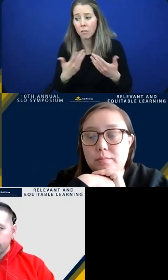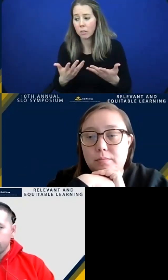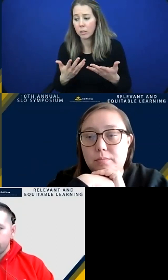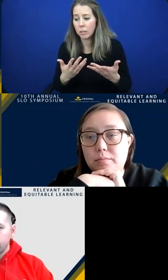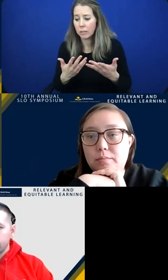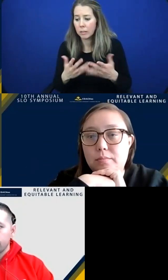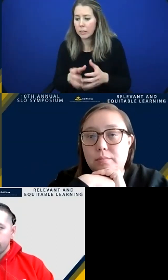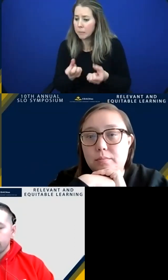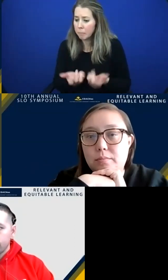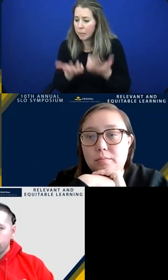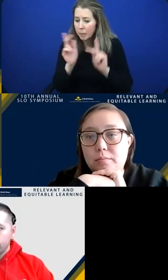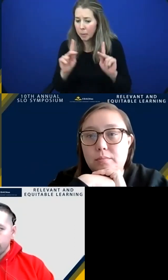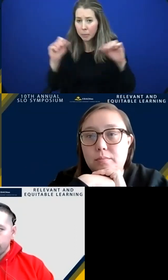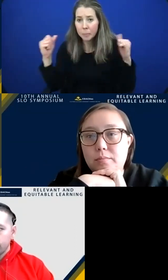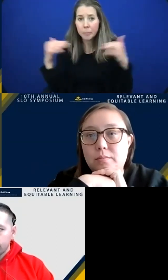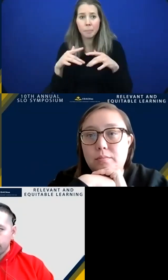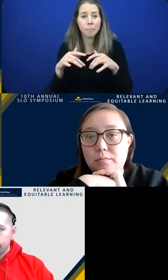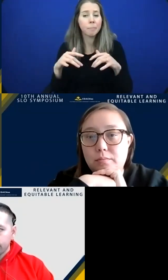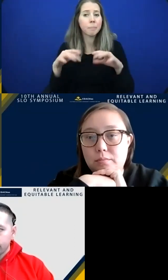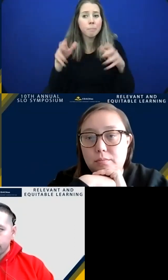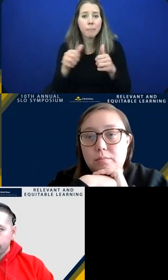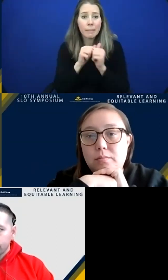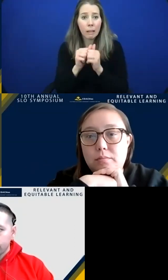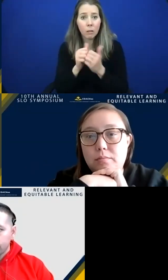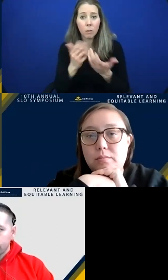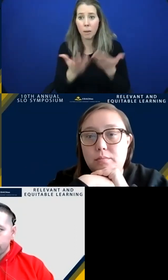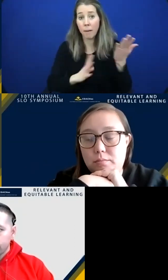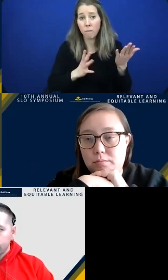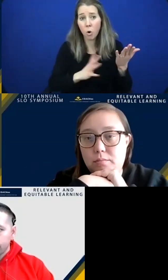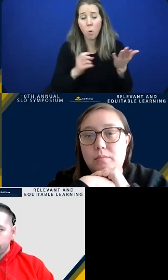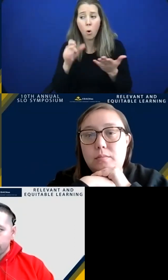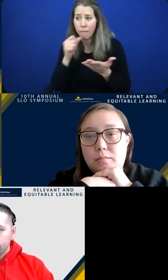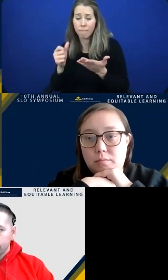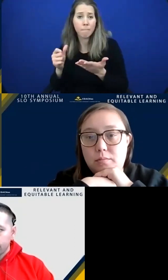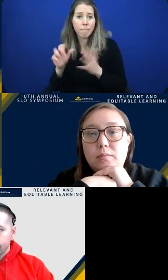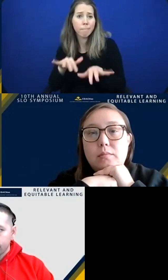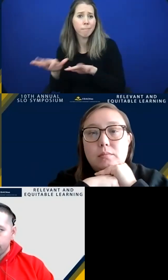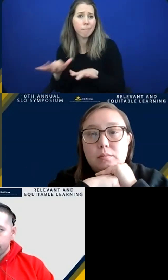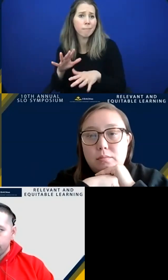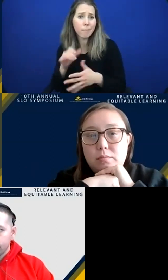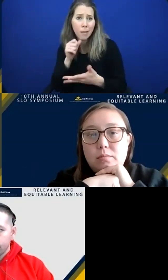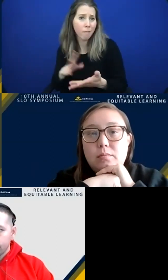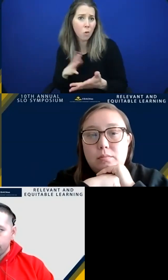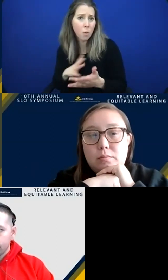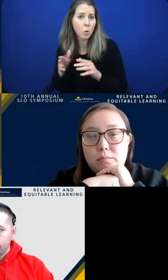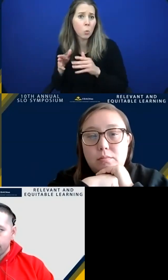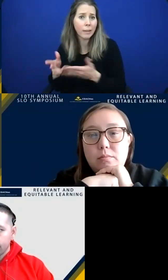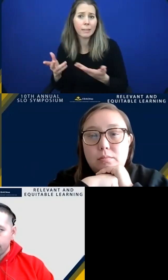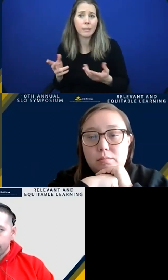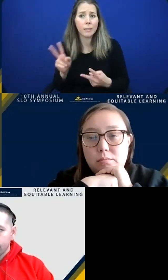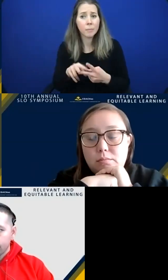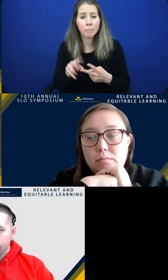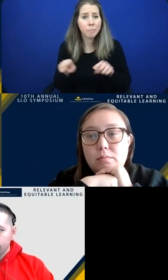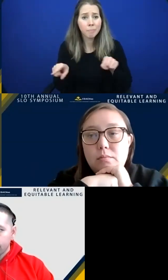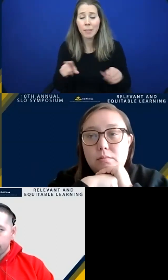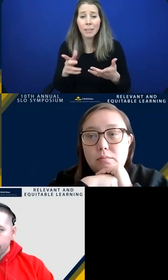a lot of people come together, either in a formal or an informal way, those are